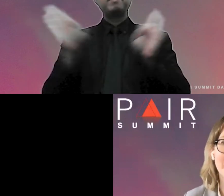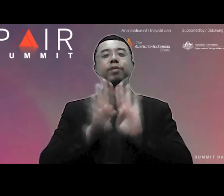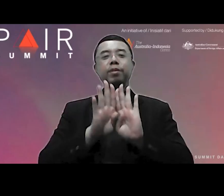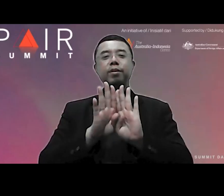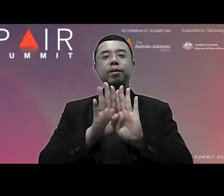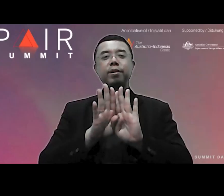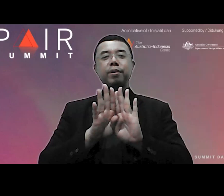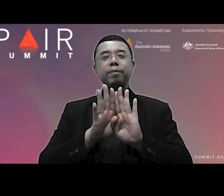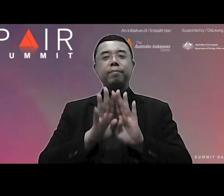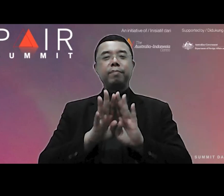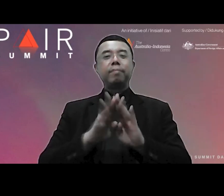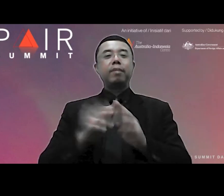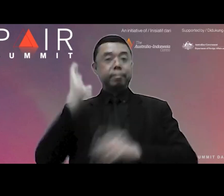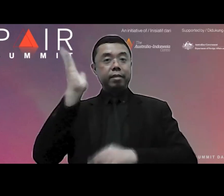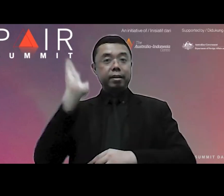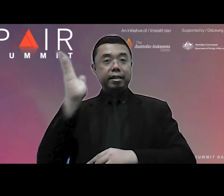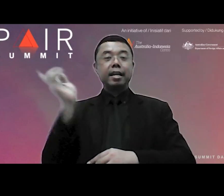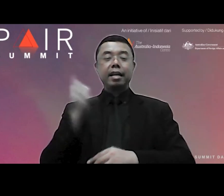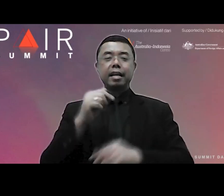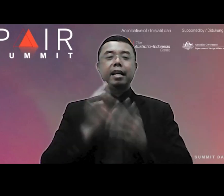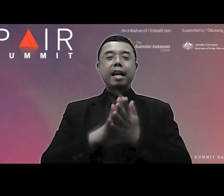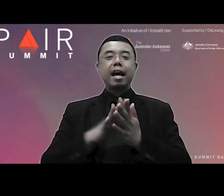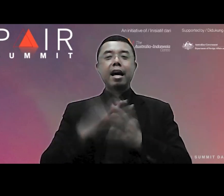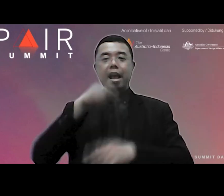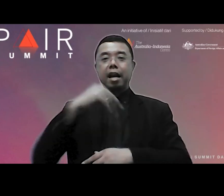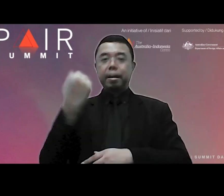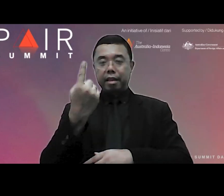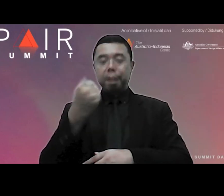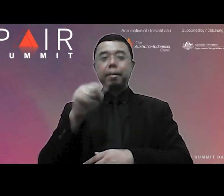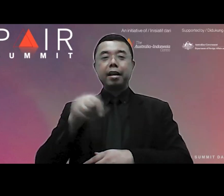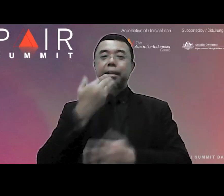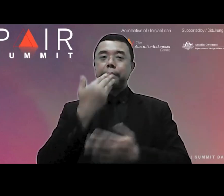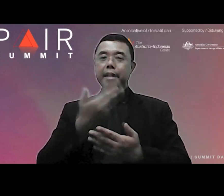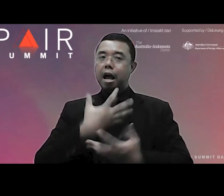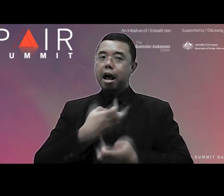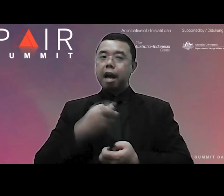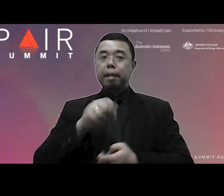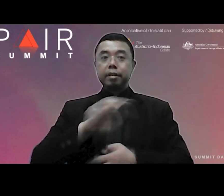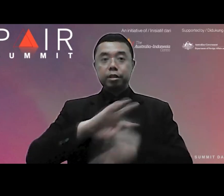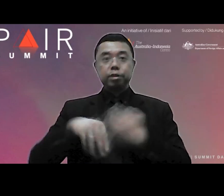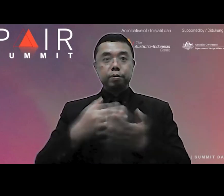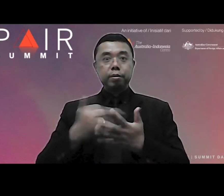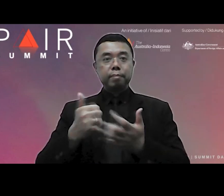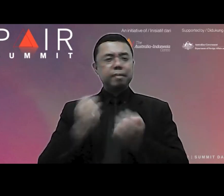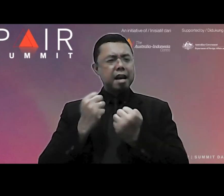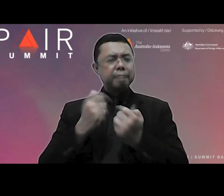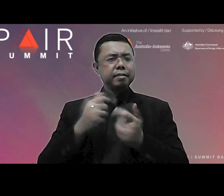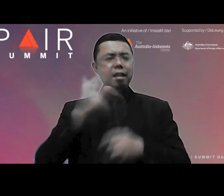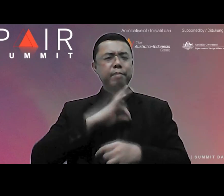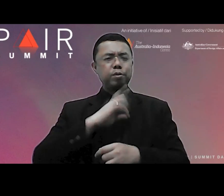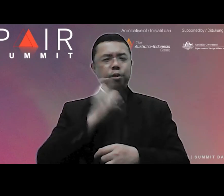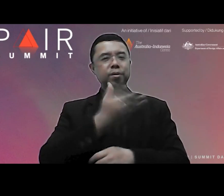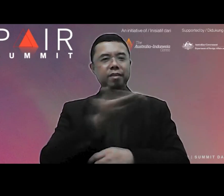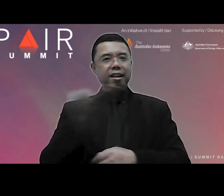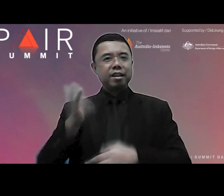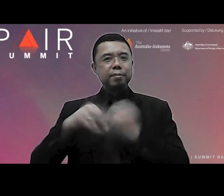you so much for joining us. I hope you found it useful and interesting. And as I said earlier, we have information on